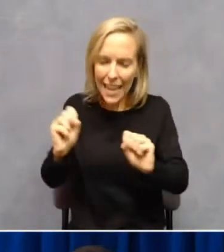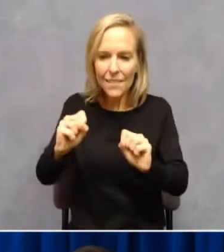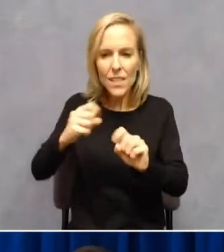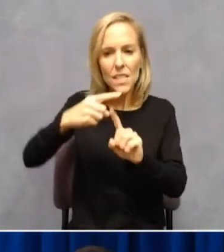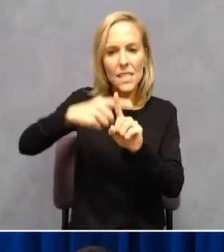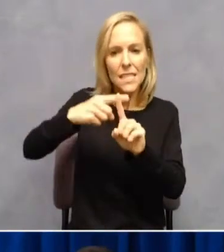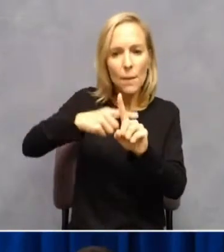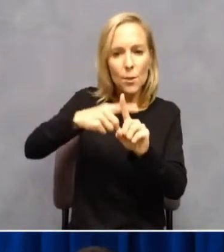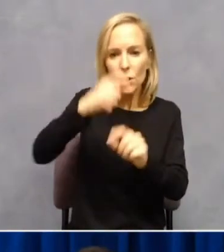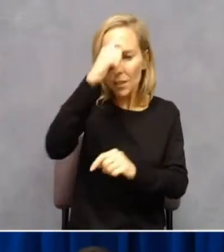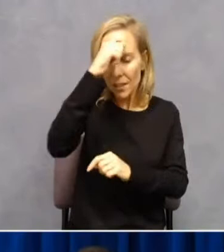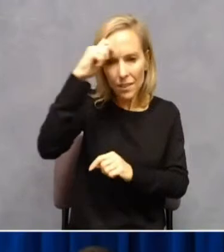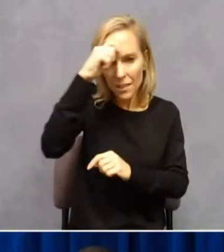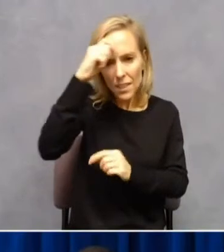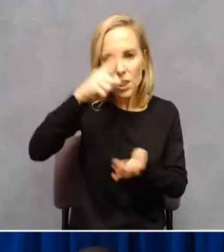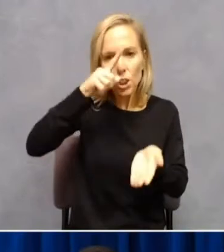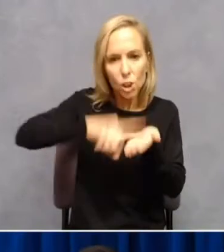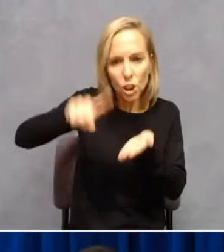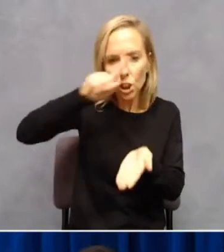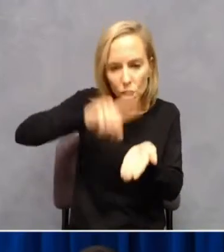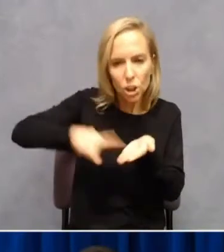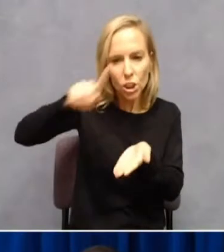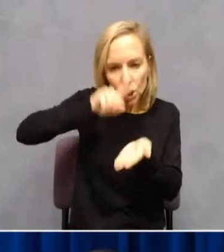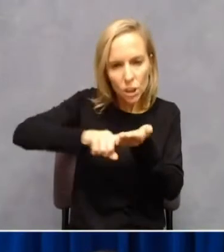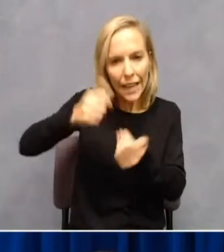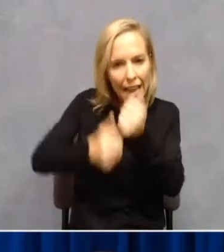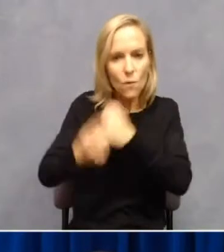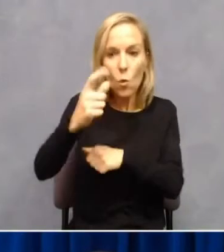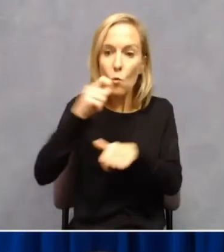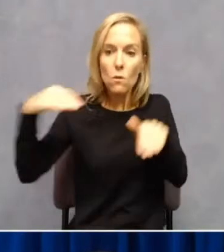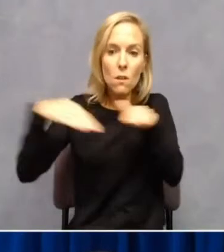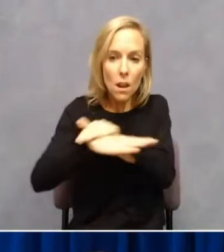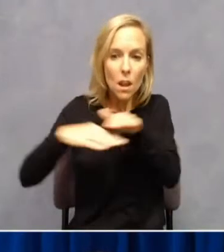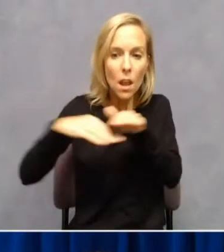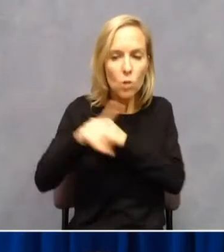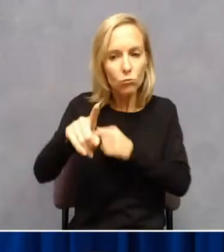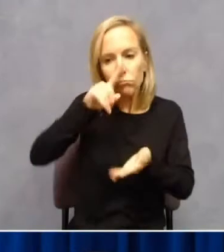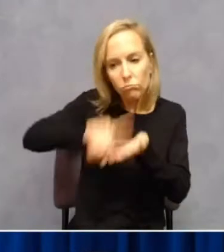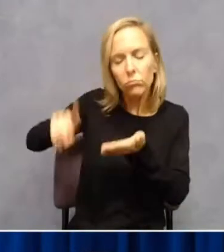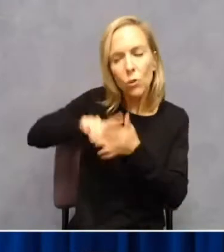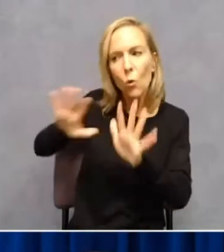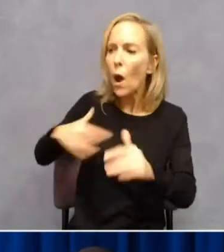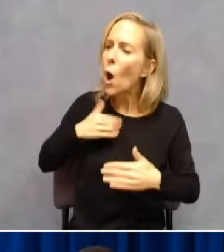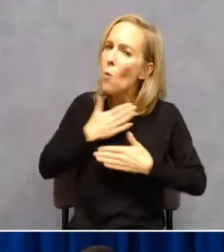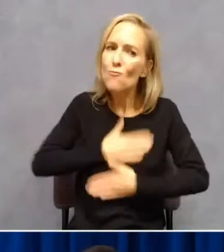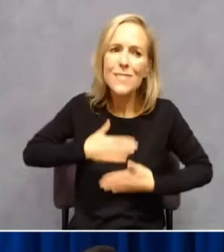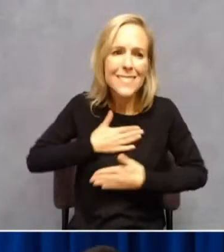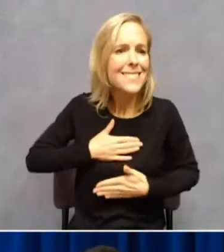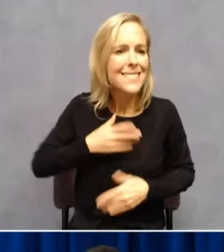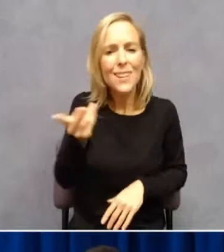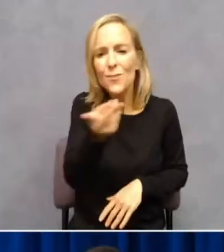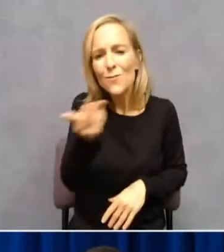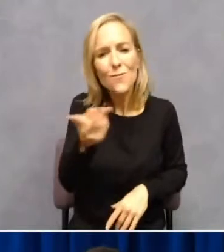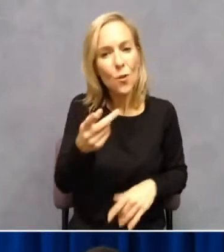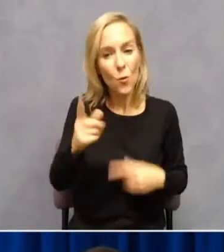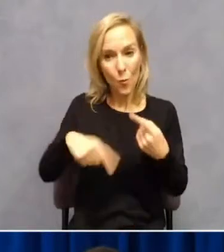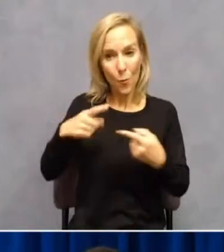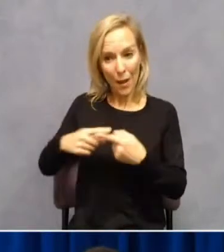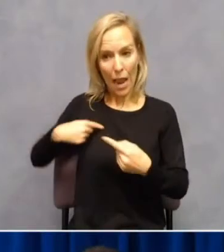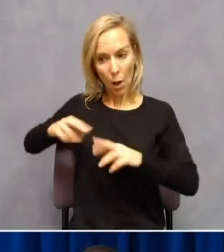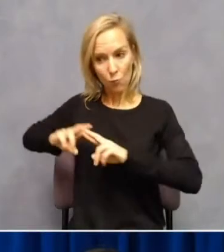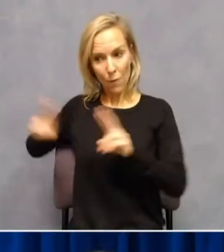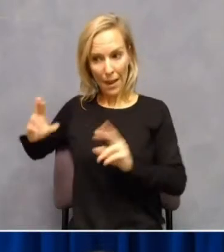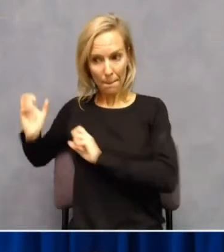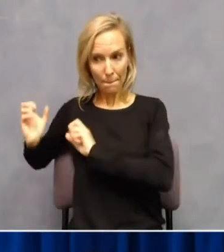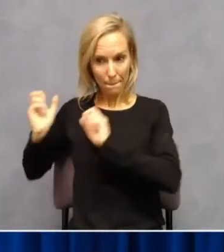everybody as they come in. We really do appreciate you, and I can't wait whenever I'm cleared to be back and to be